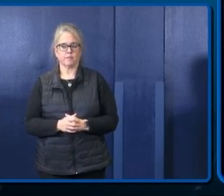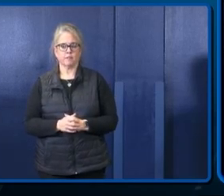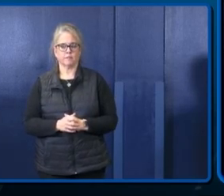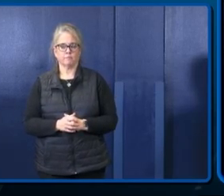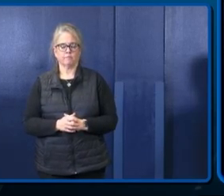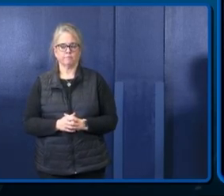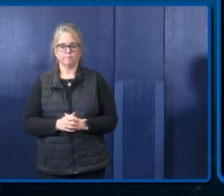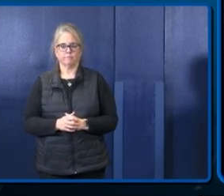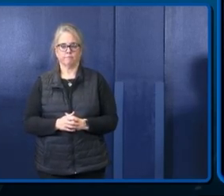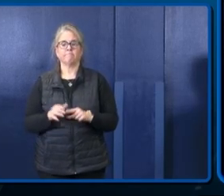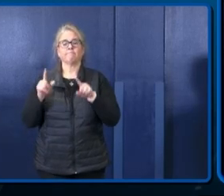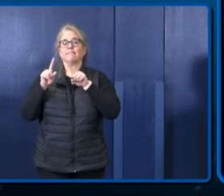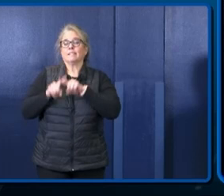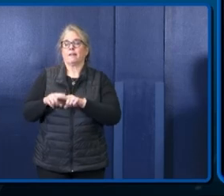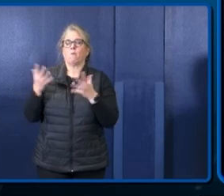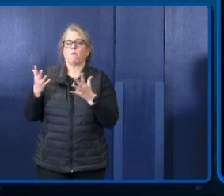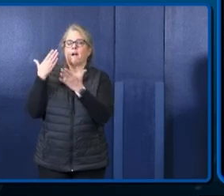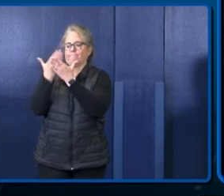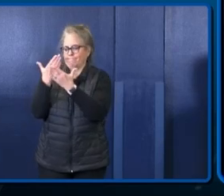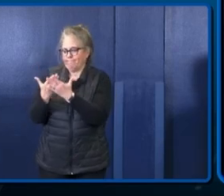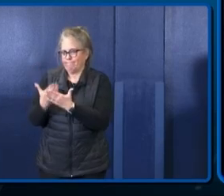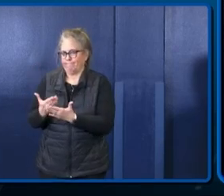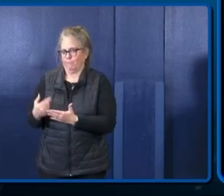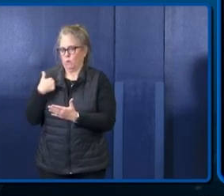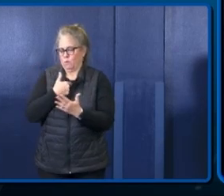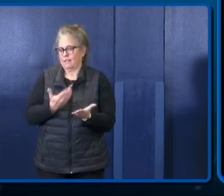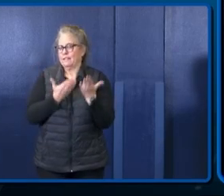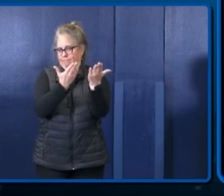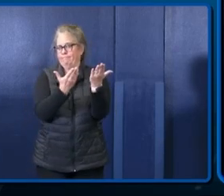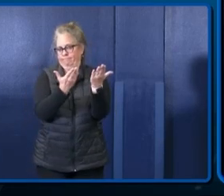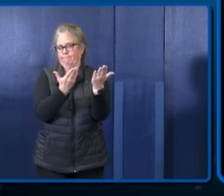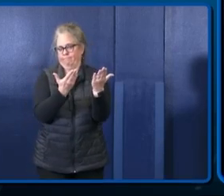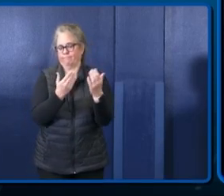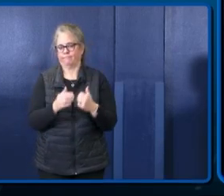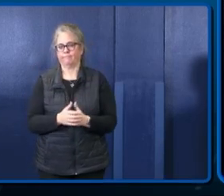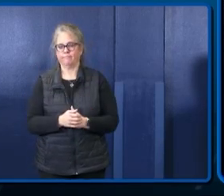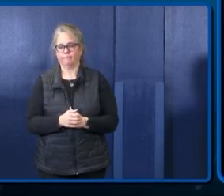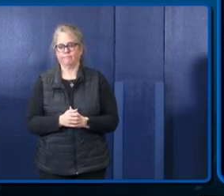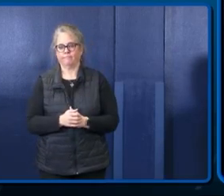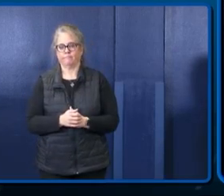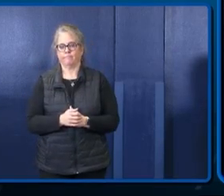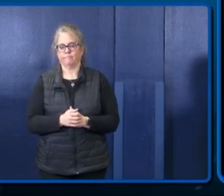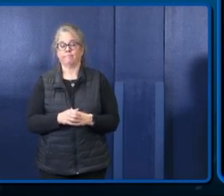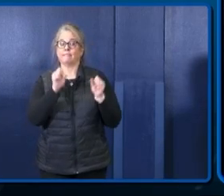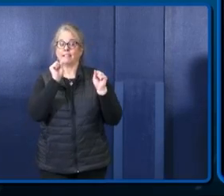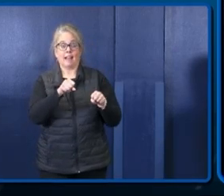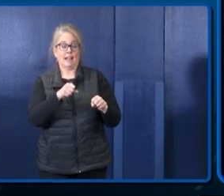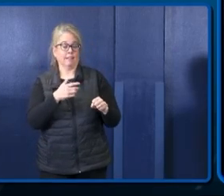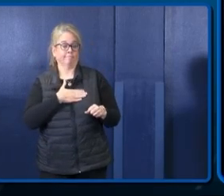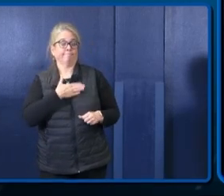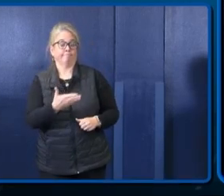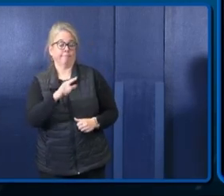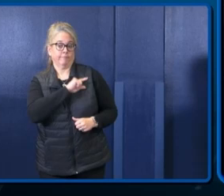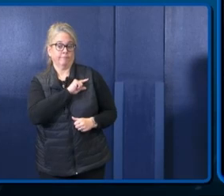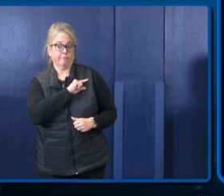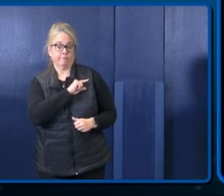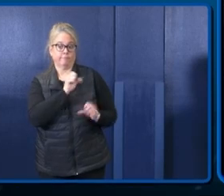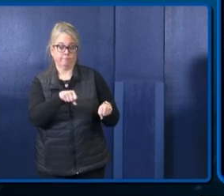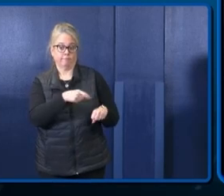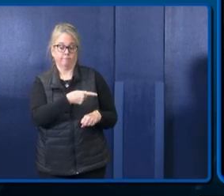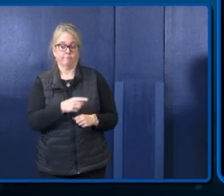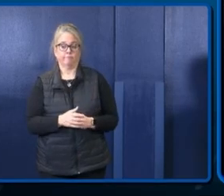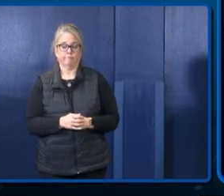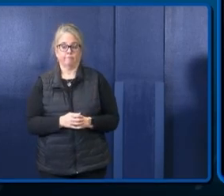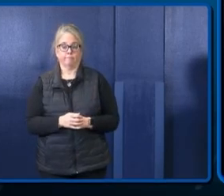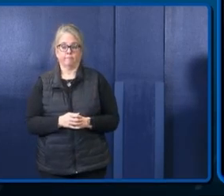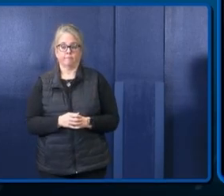and if we are able to achieve convictions in this case. I want to reiterate that charges are merely allegations. Everybody that is charged